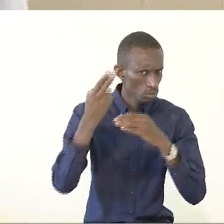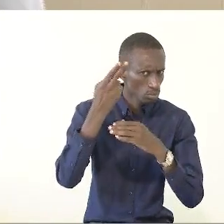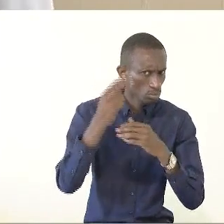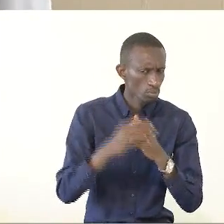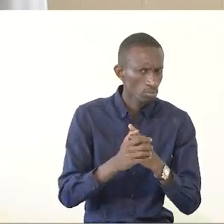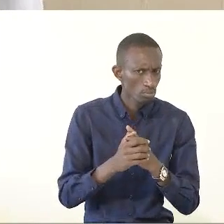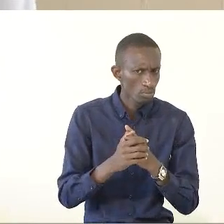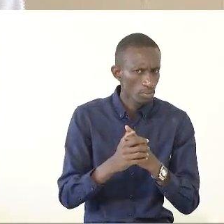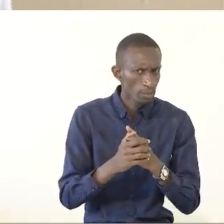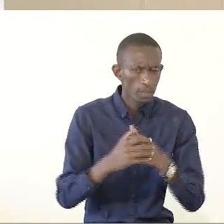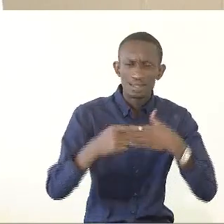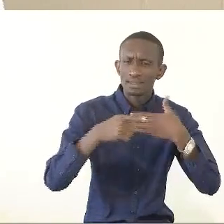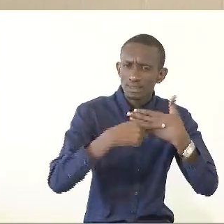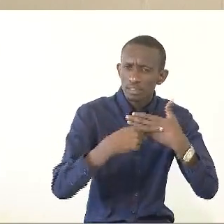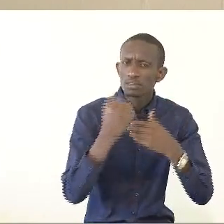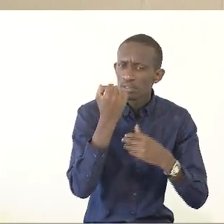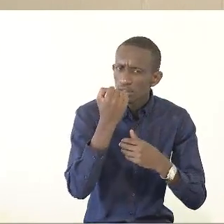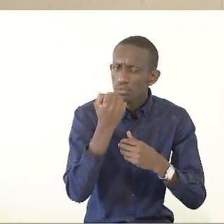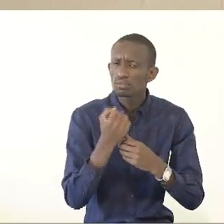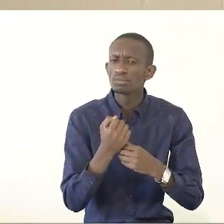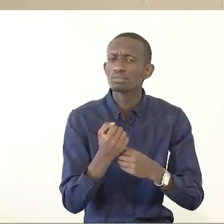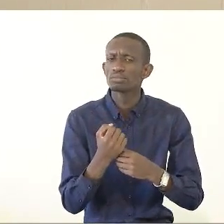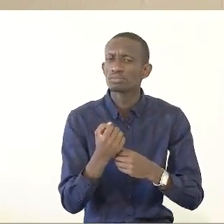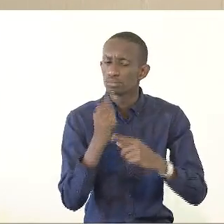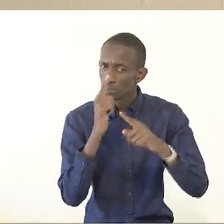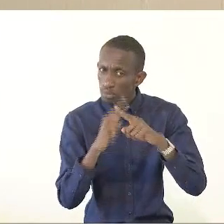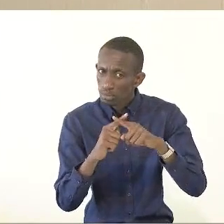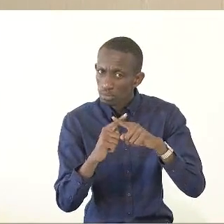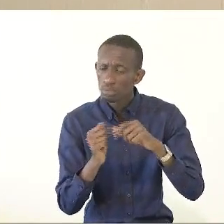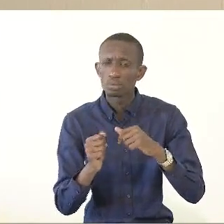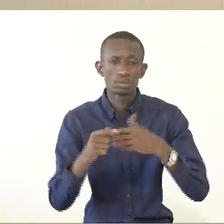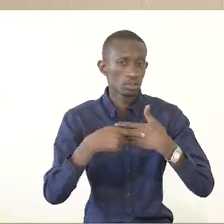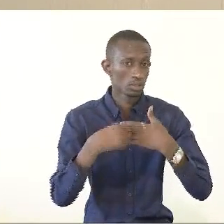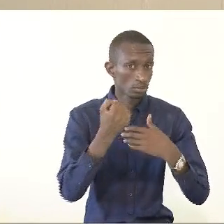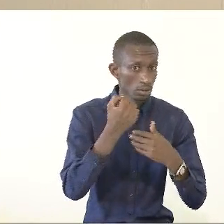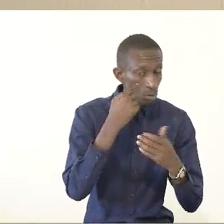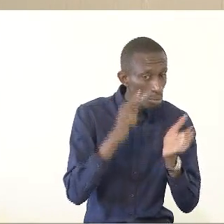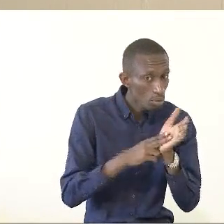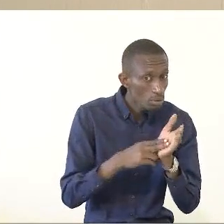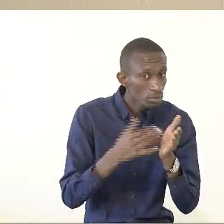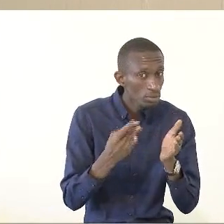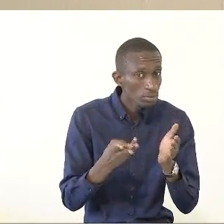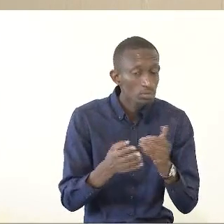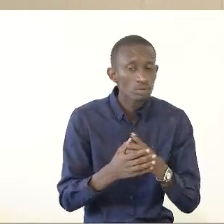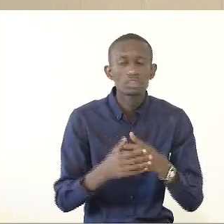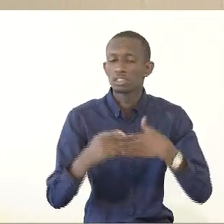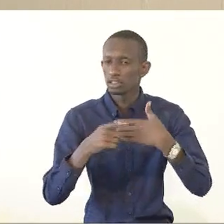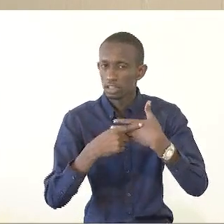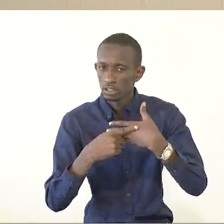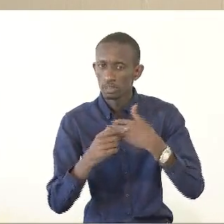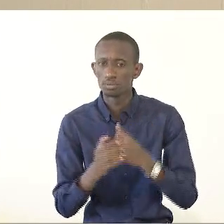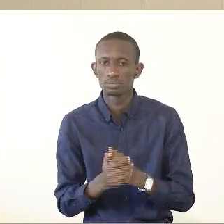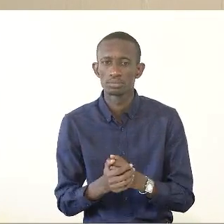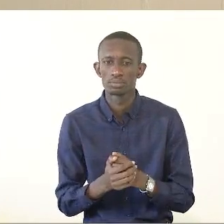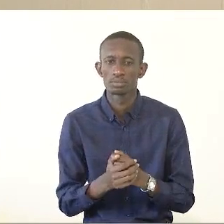is -5 times -5, and you get 25, because the negative and negative gives positive. That